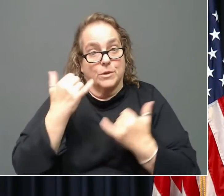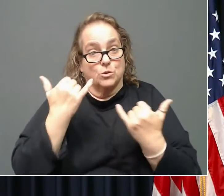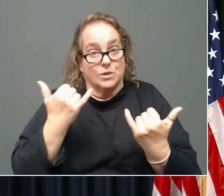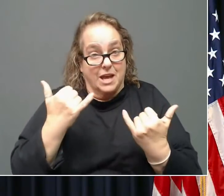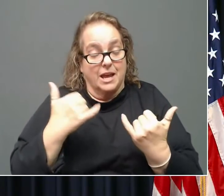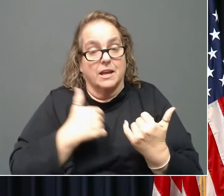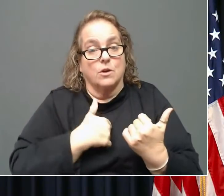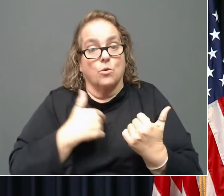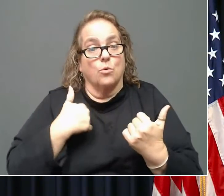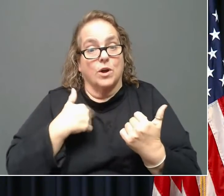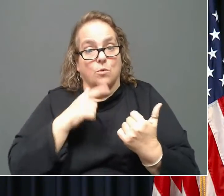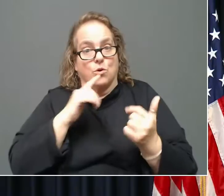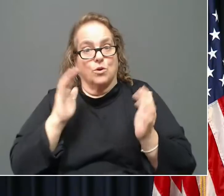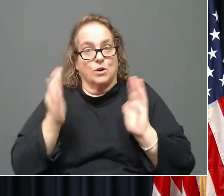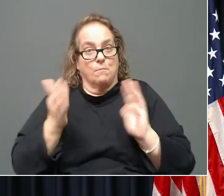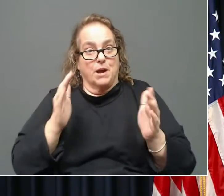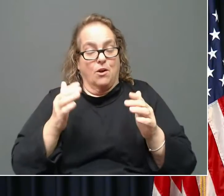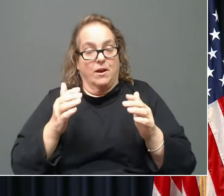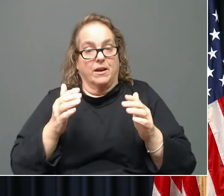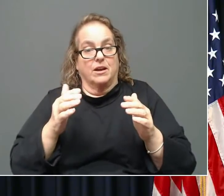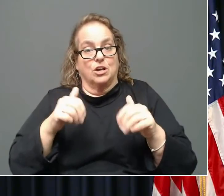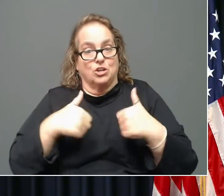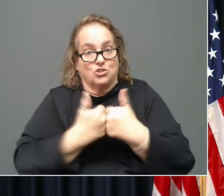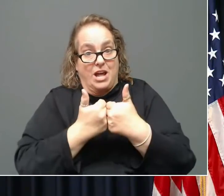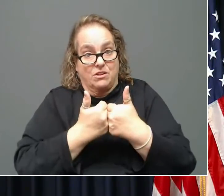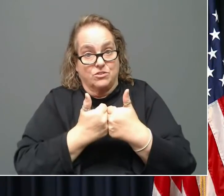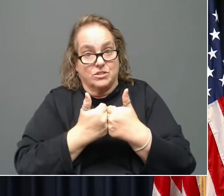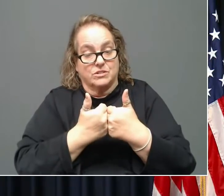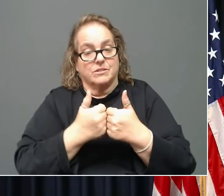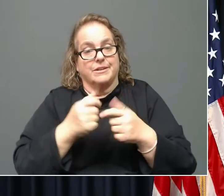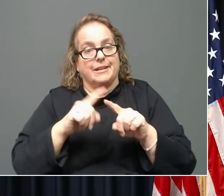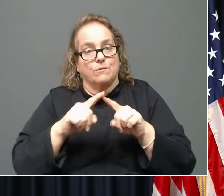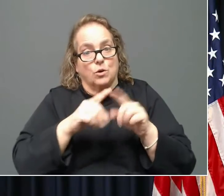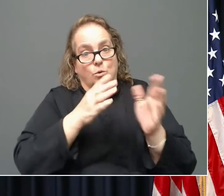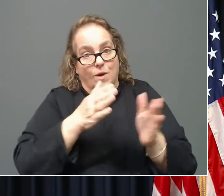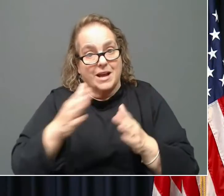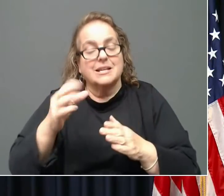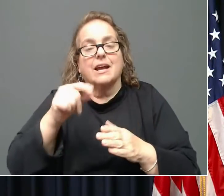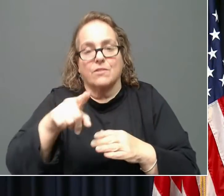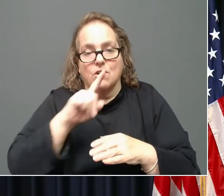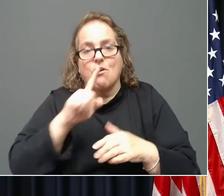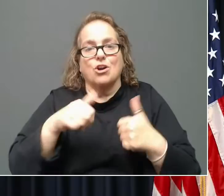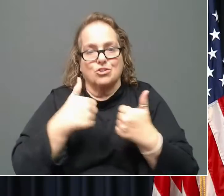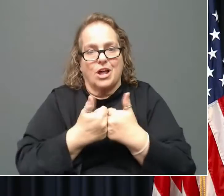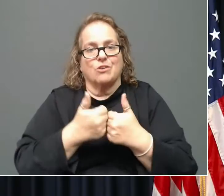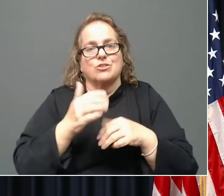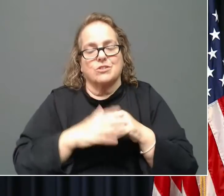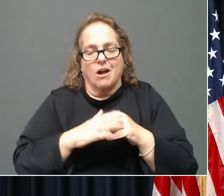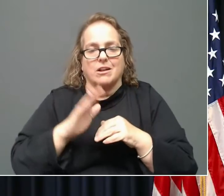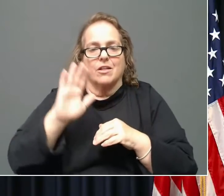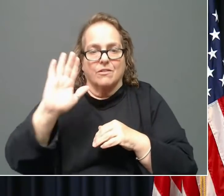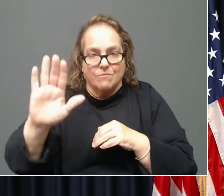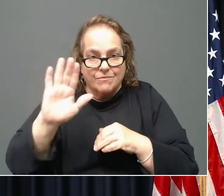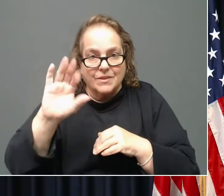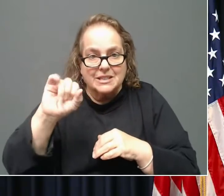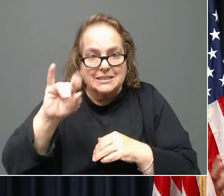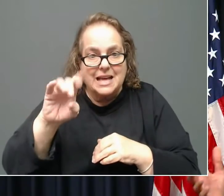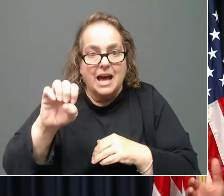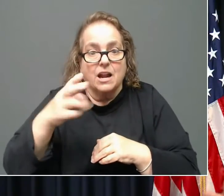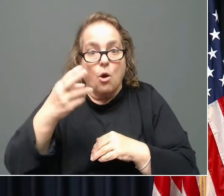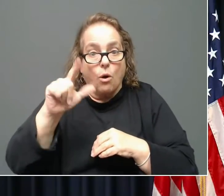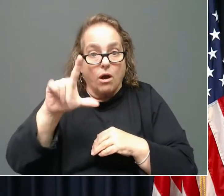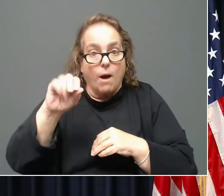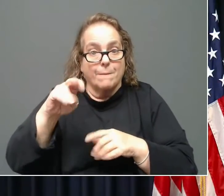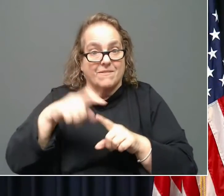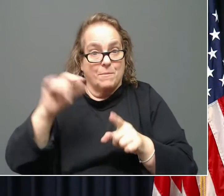with different ways to date we've been going about it. And there are challenges on both sides. I know there are some challenges in